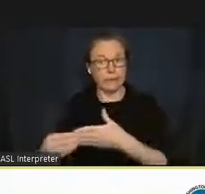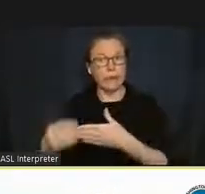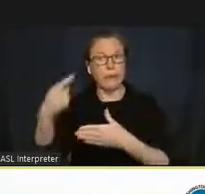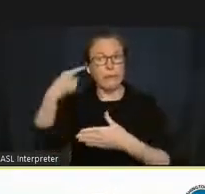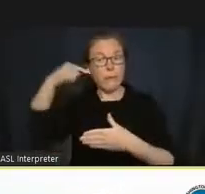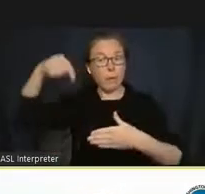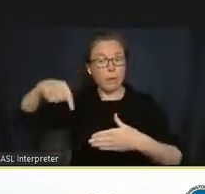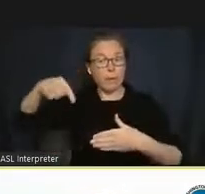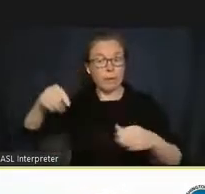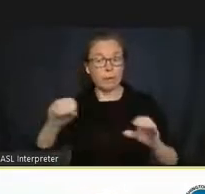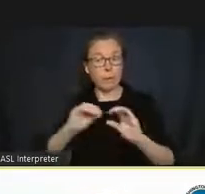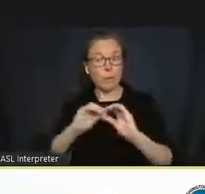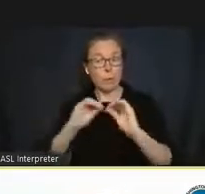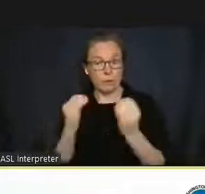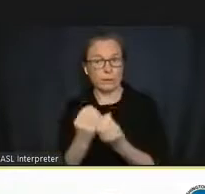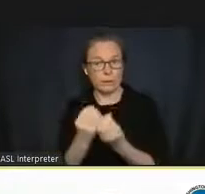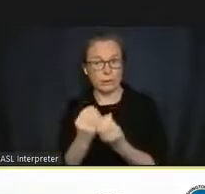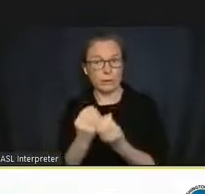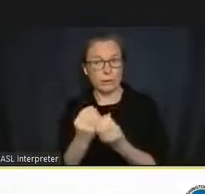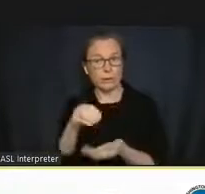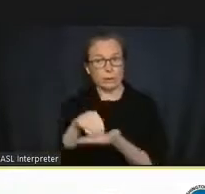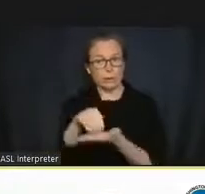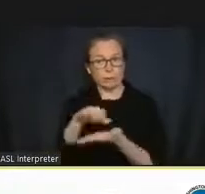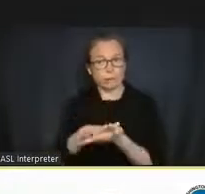we incorporate into the budget.